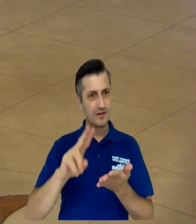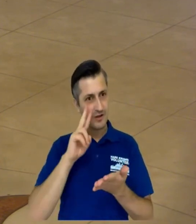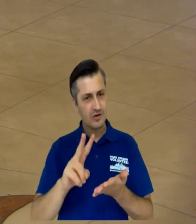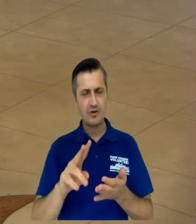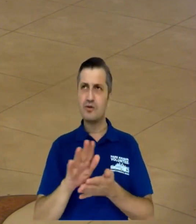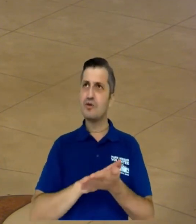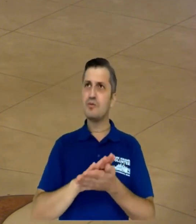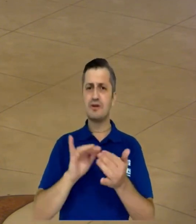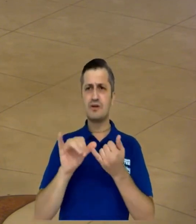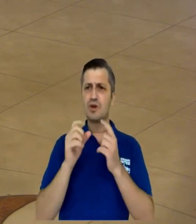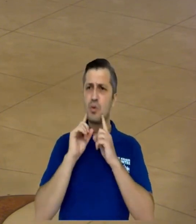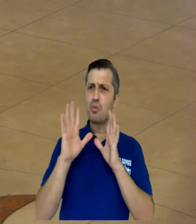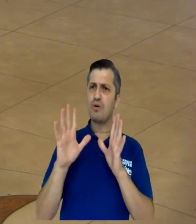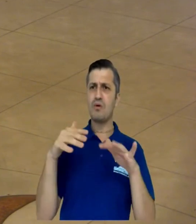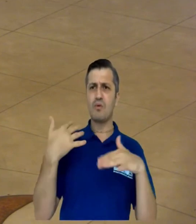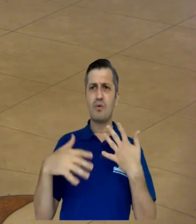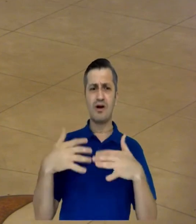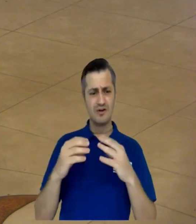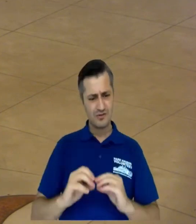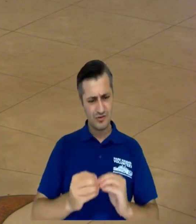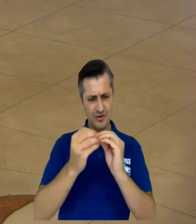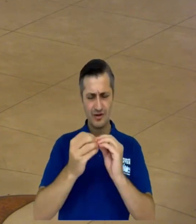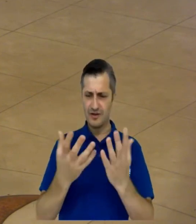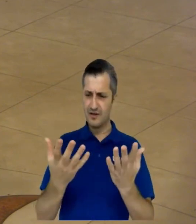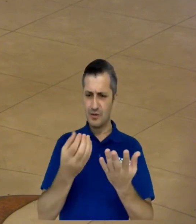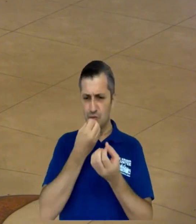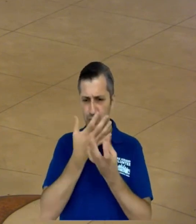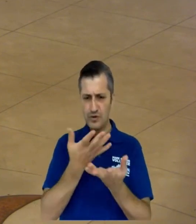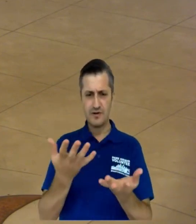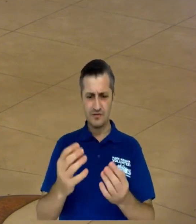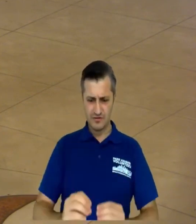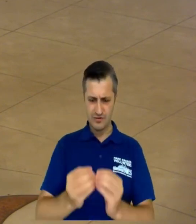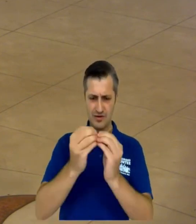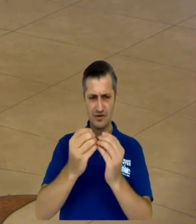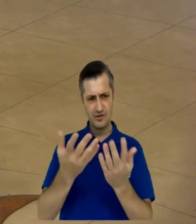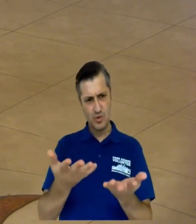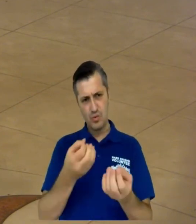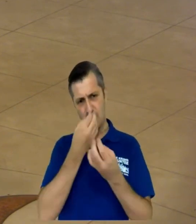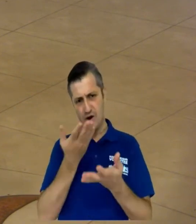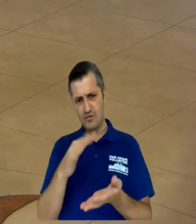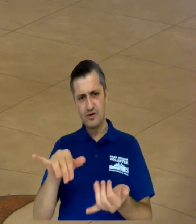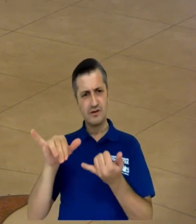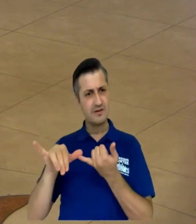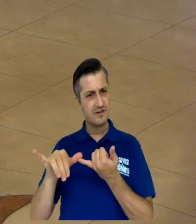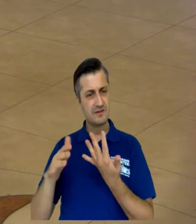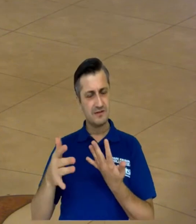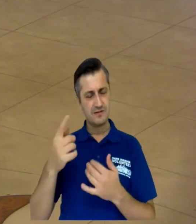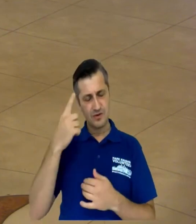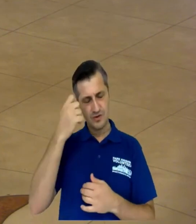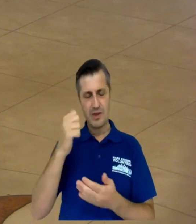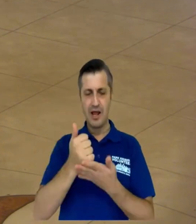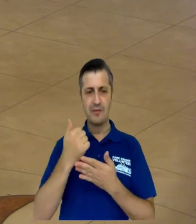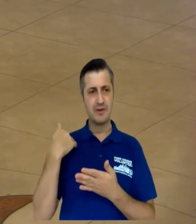created such a wonderful, He's such a wonderful creation. And, the sky.